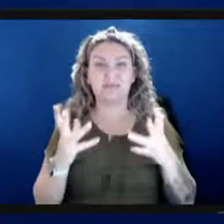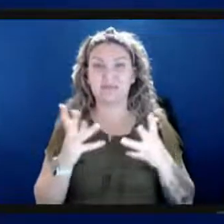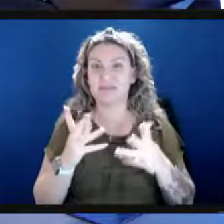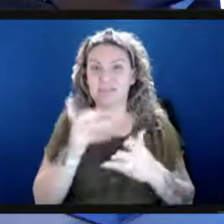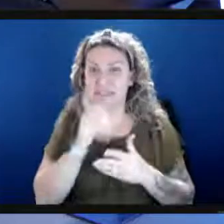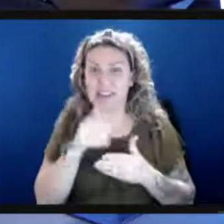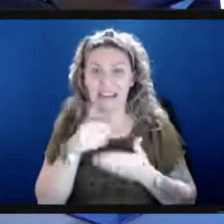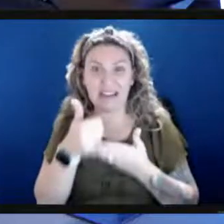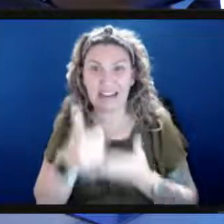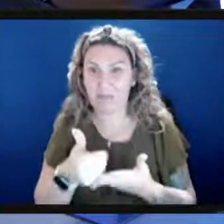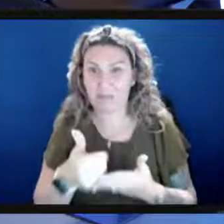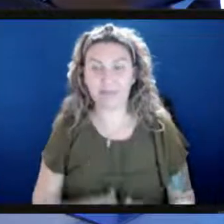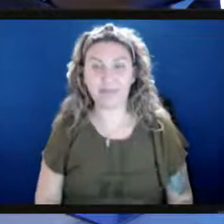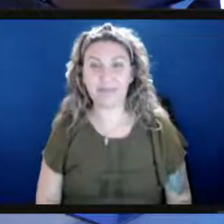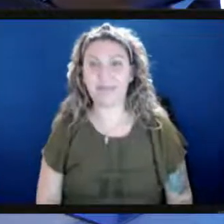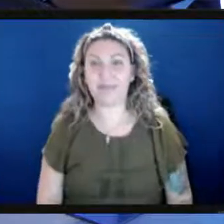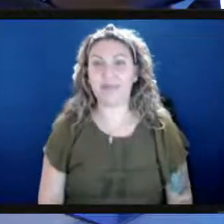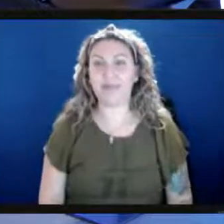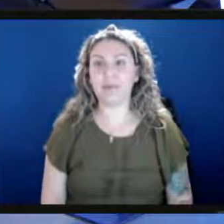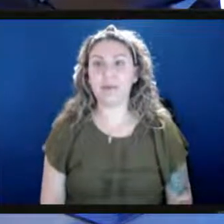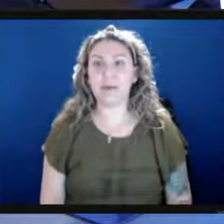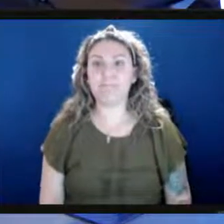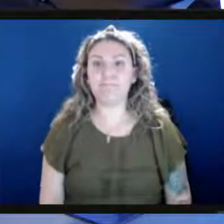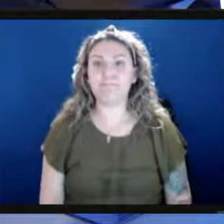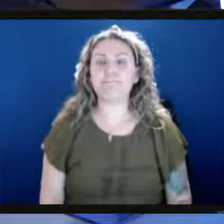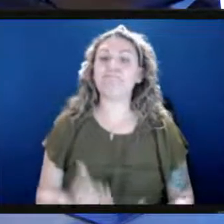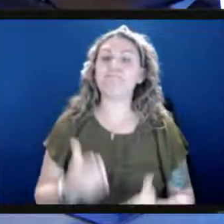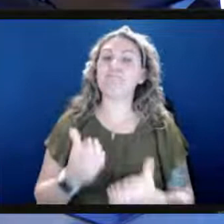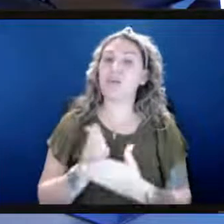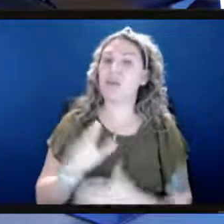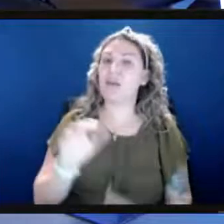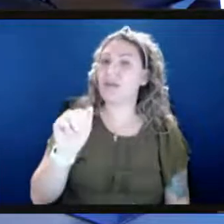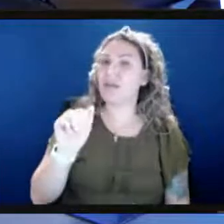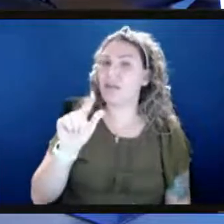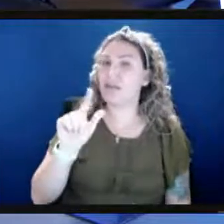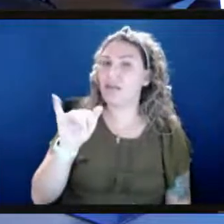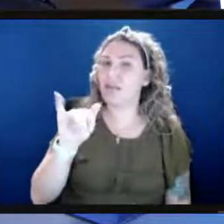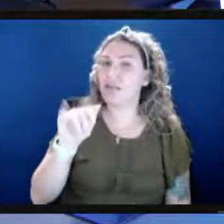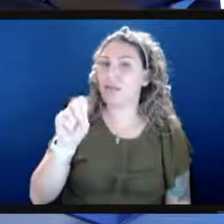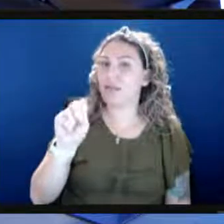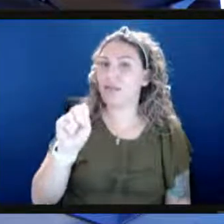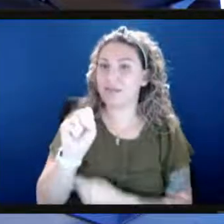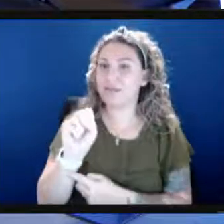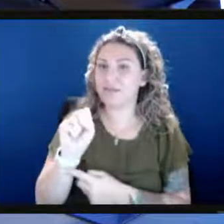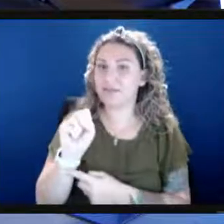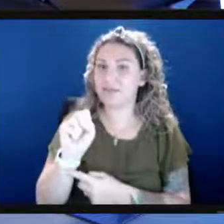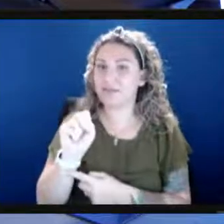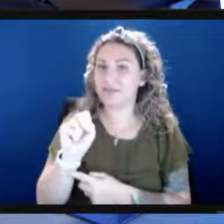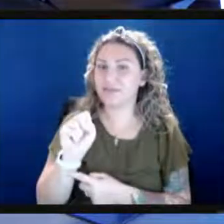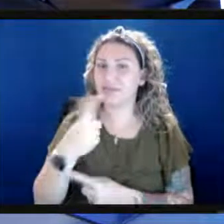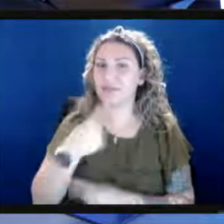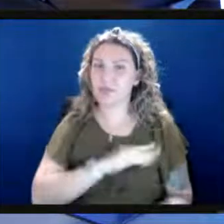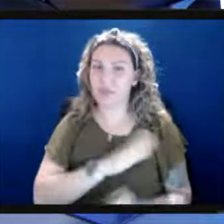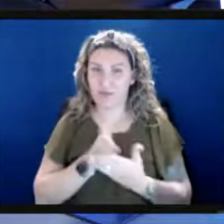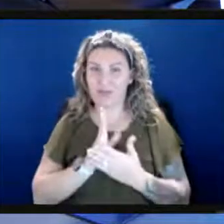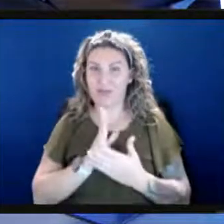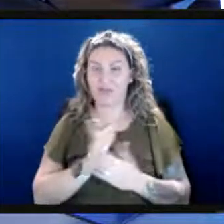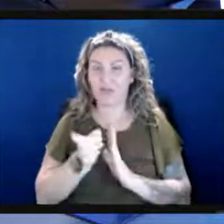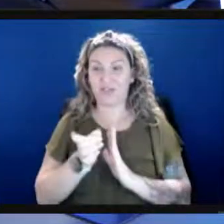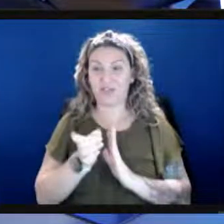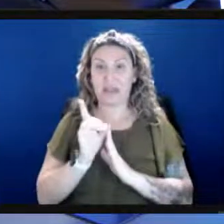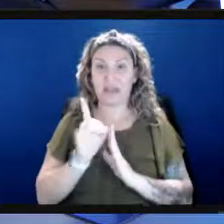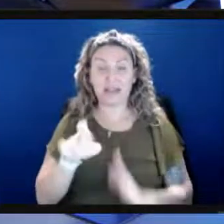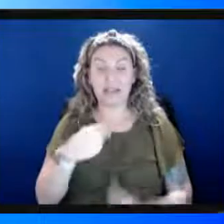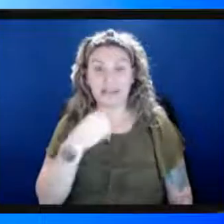picture. All right. Alexis, are we good for a minute? We're okay for a minute, but I got to tell you,